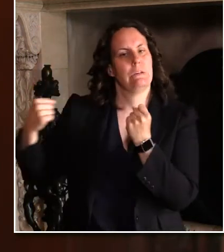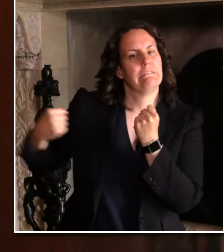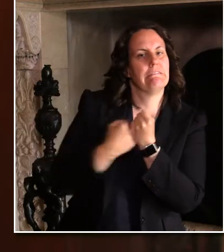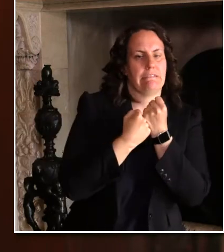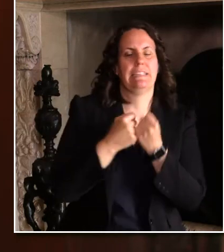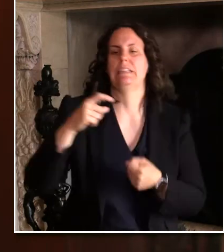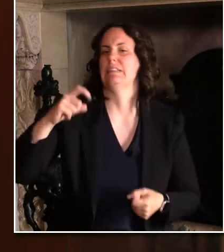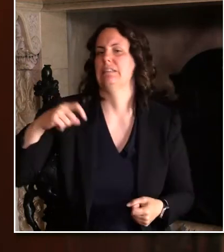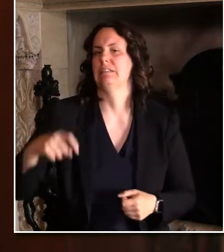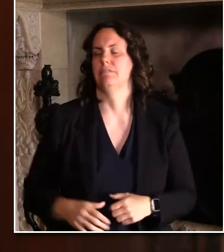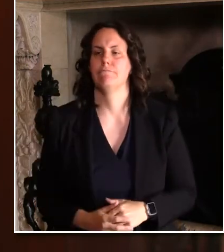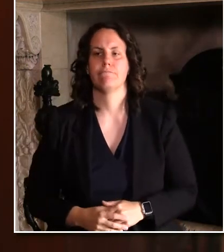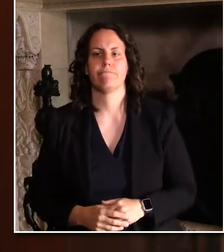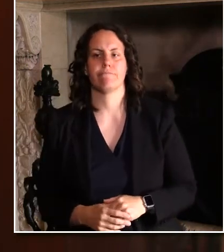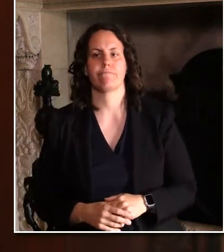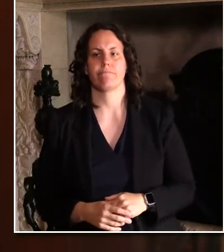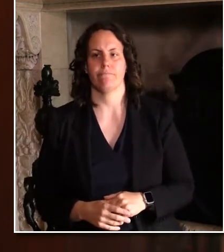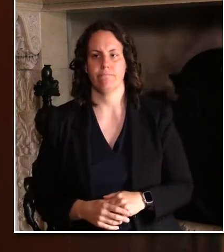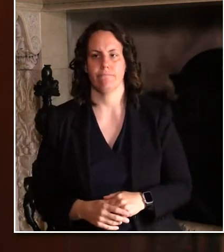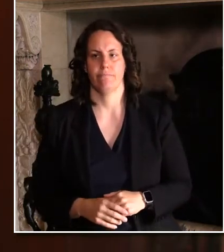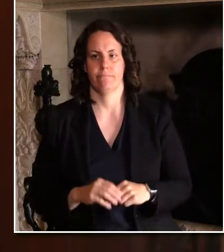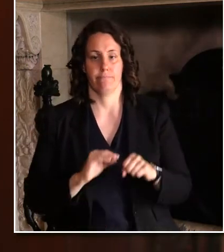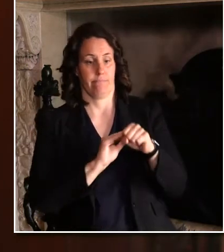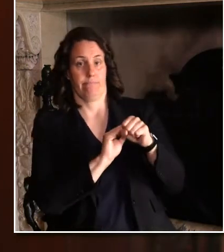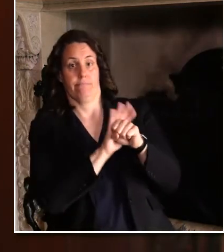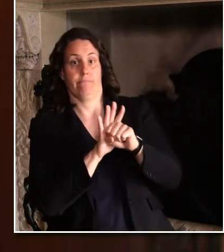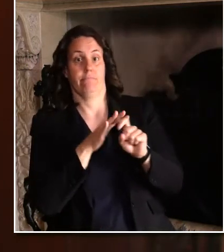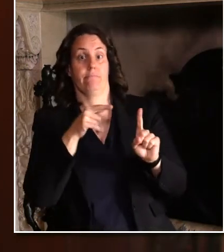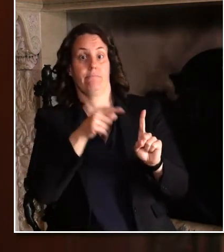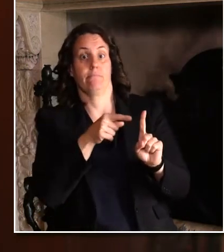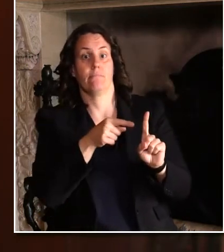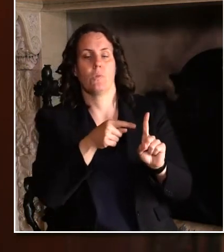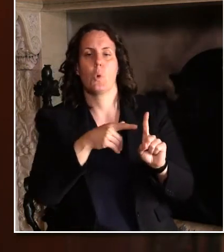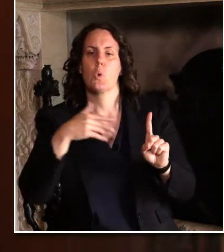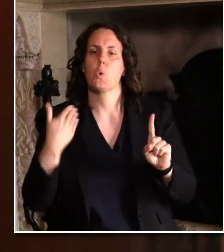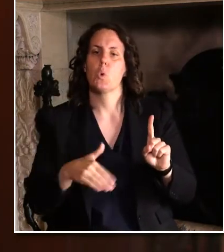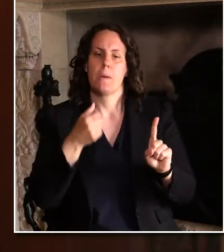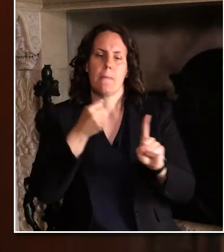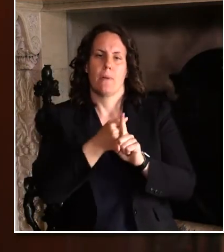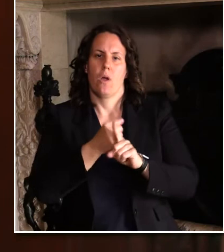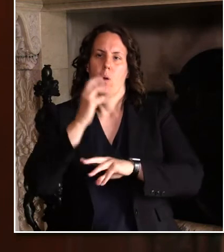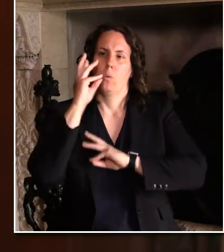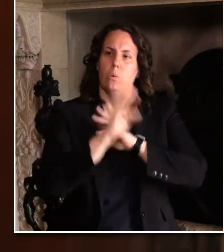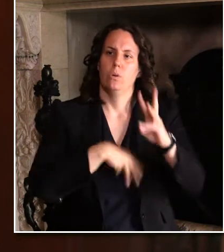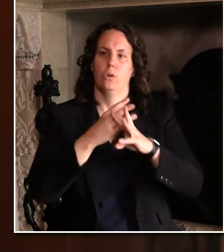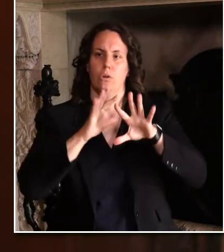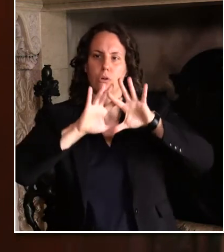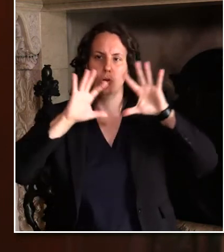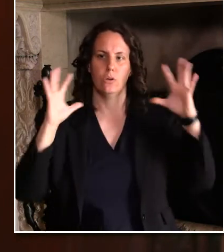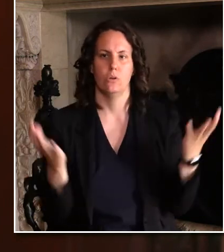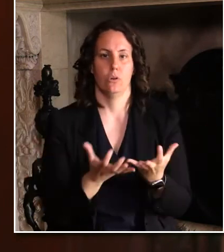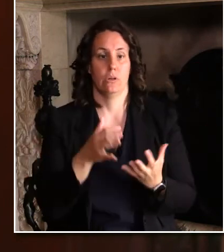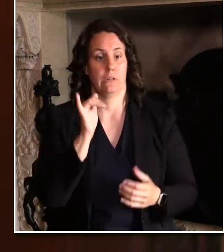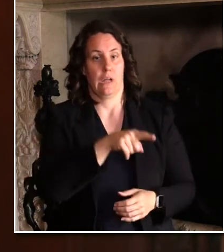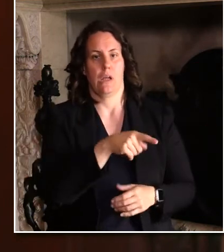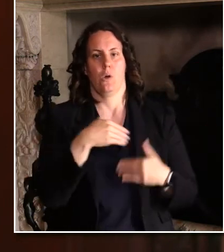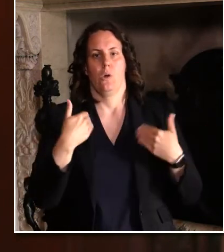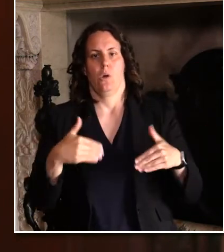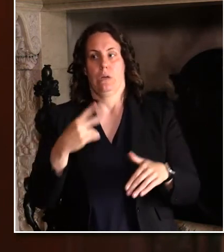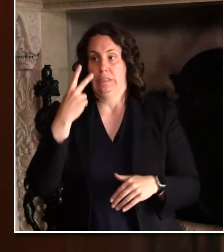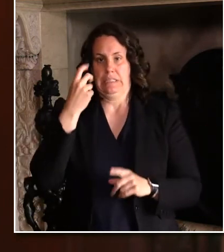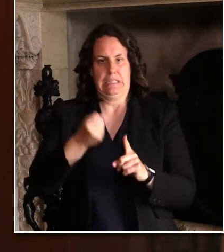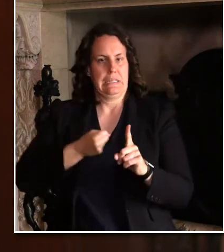pandemic. This pandemic has also shined a light on existing inequities in our state and nation. So as we